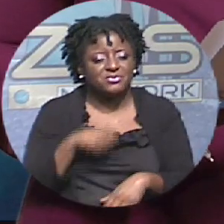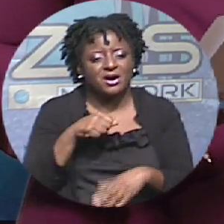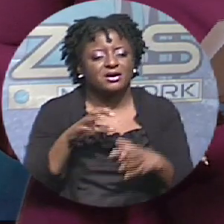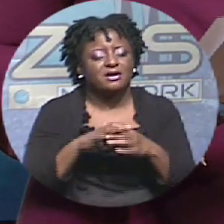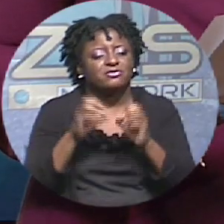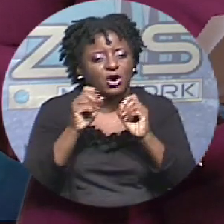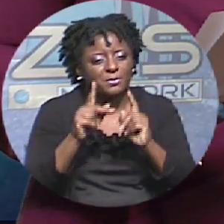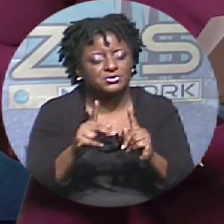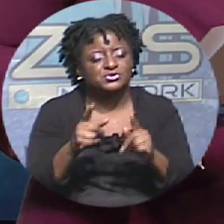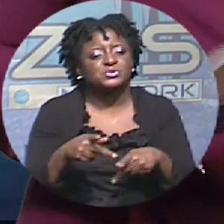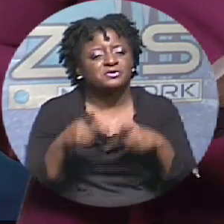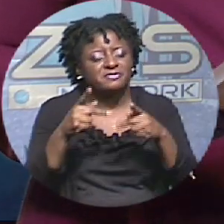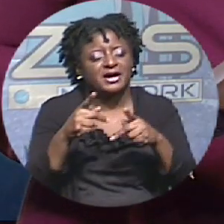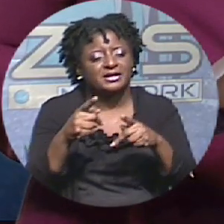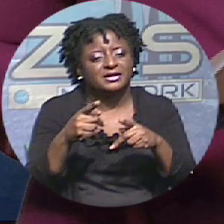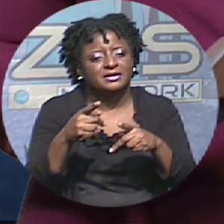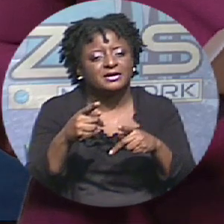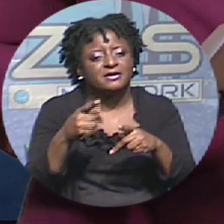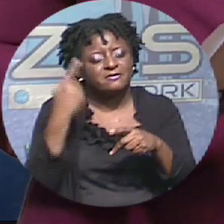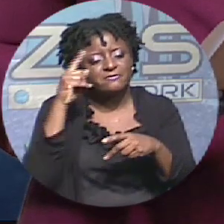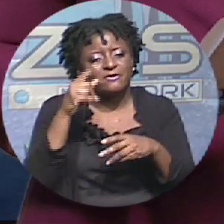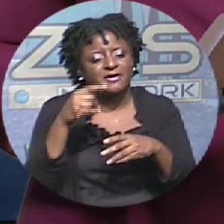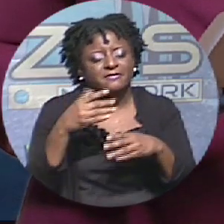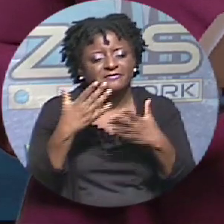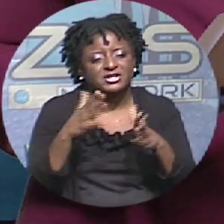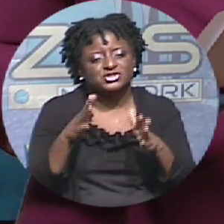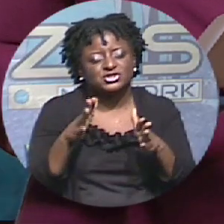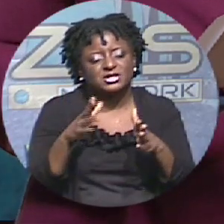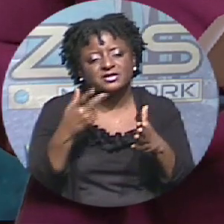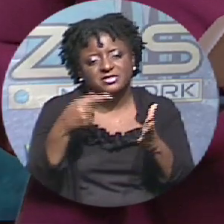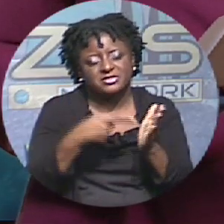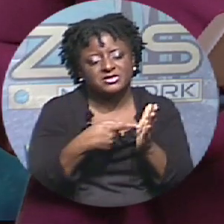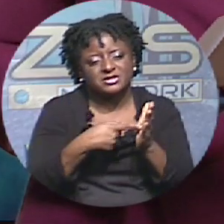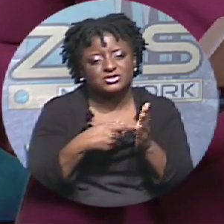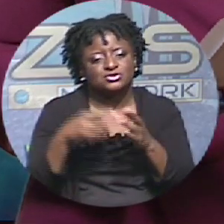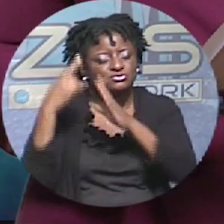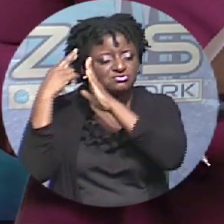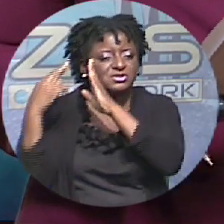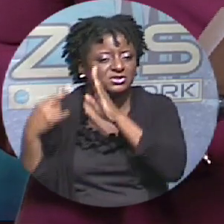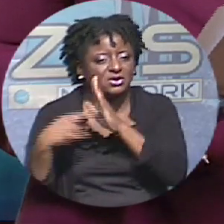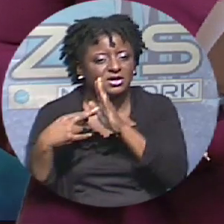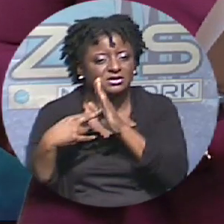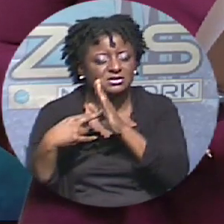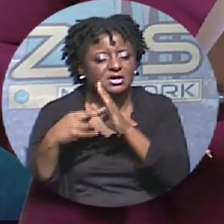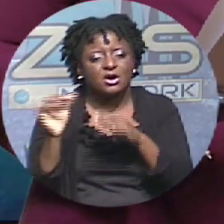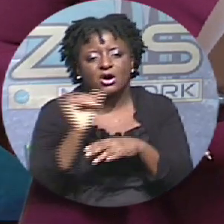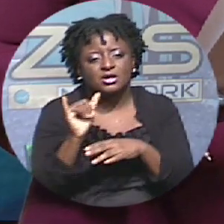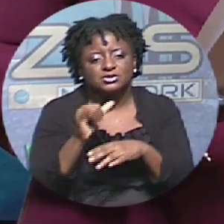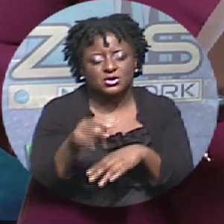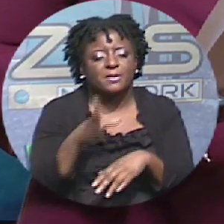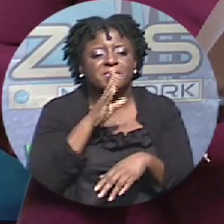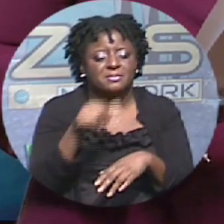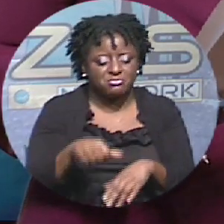collecting all the taxes that were owed to the Bahamian people, paying the thousands of former workers their outstanding monies, and getting